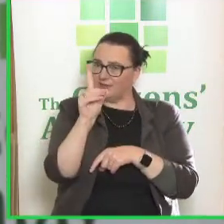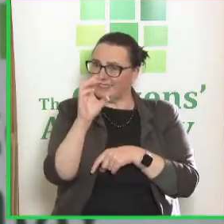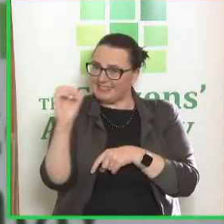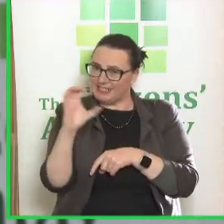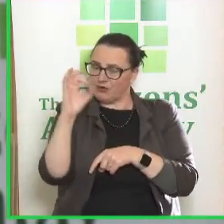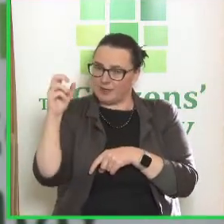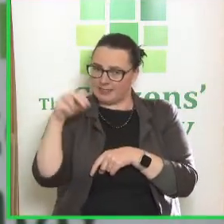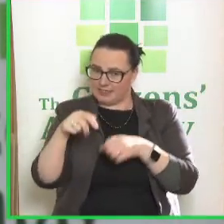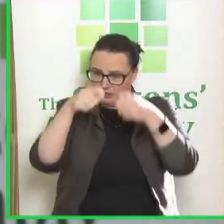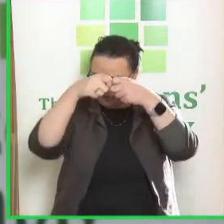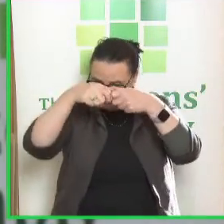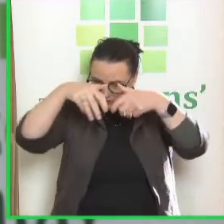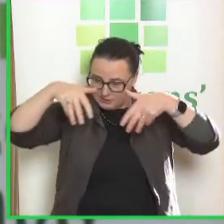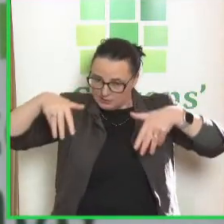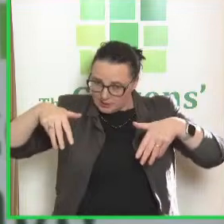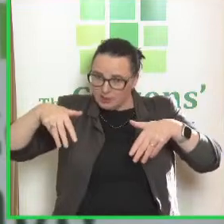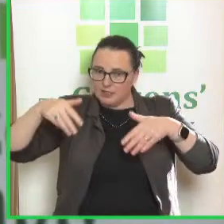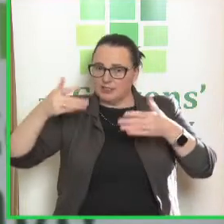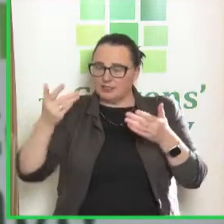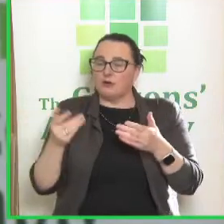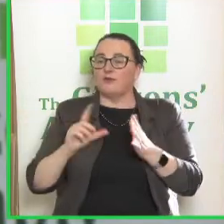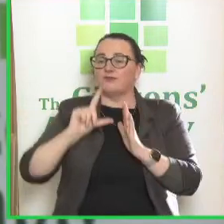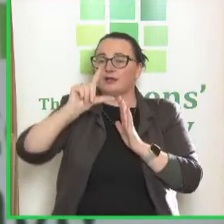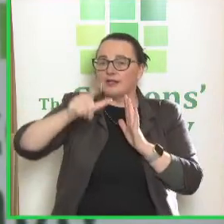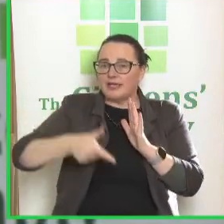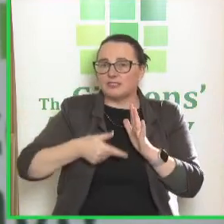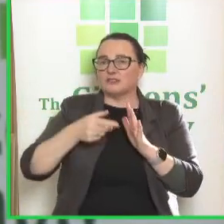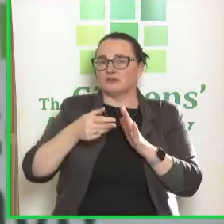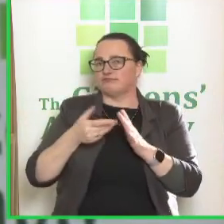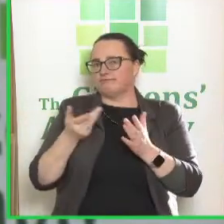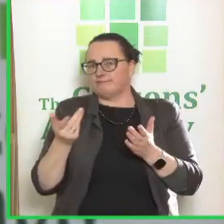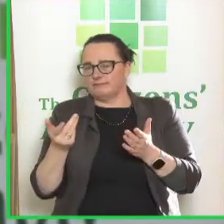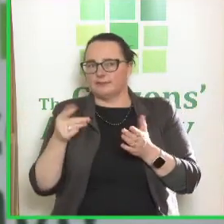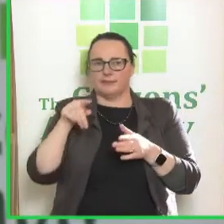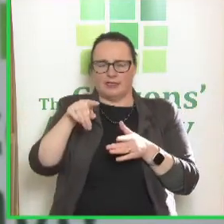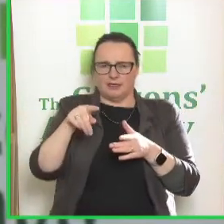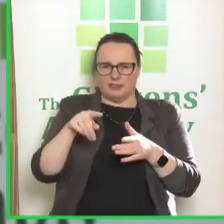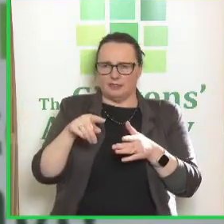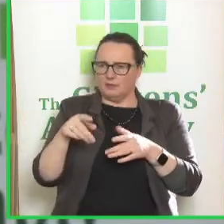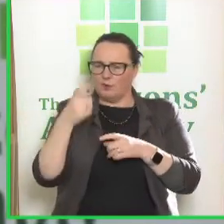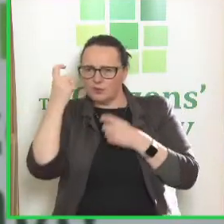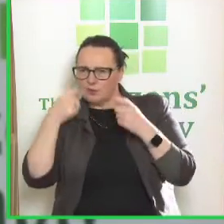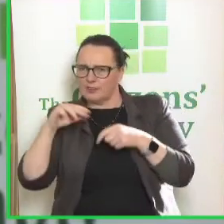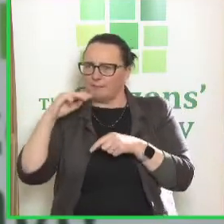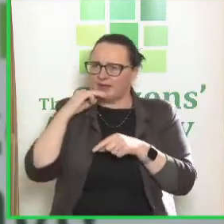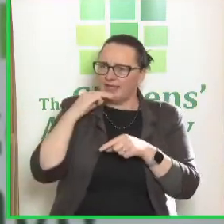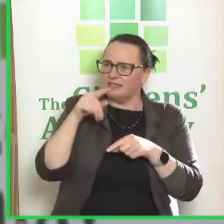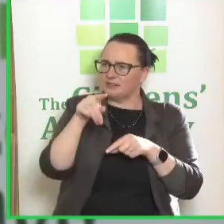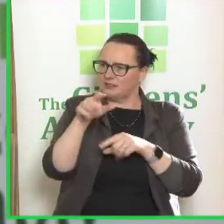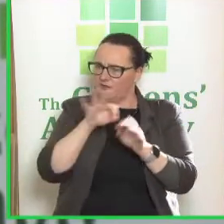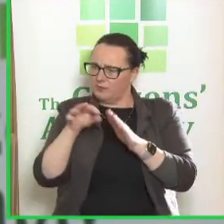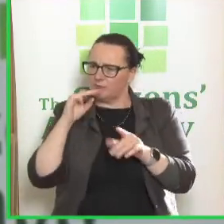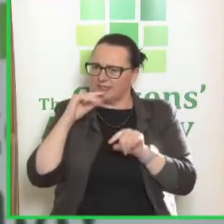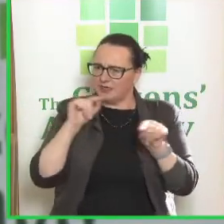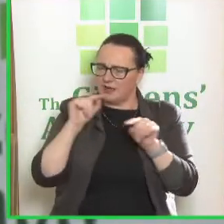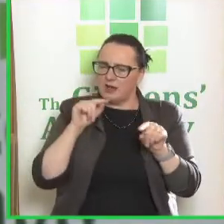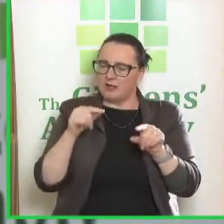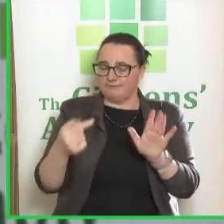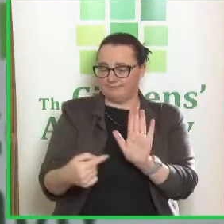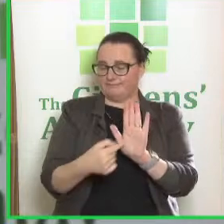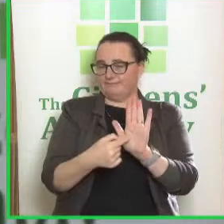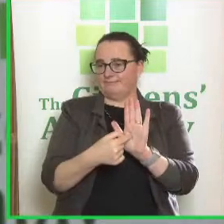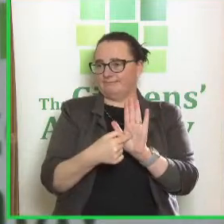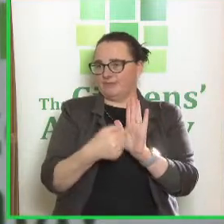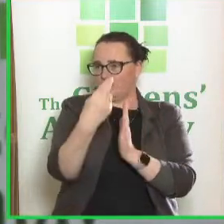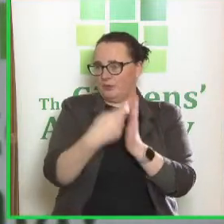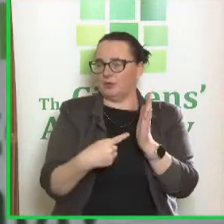Oireachtas comes to examining these questions, the detail in the Citizens' Assembly report spells this out in black and white. So let there be